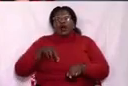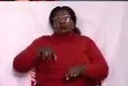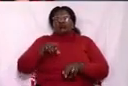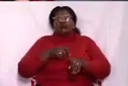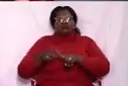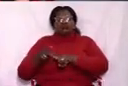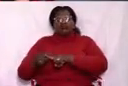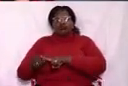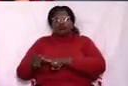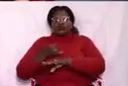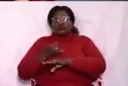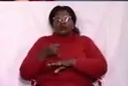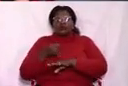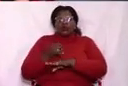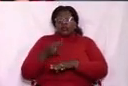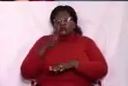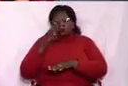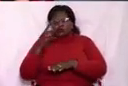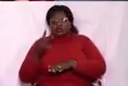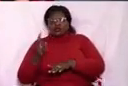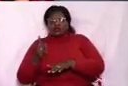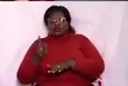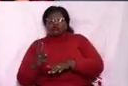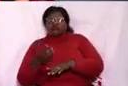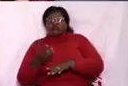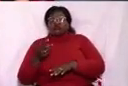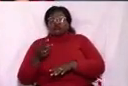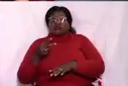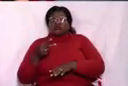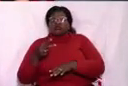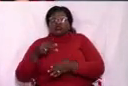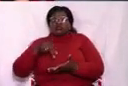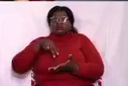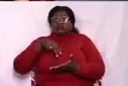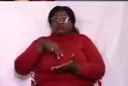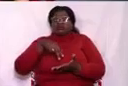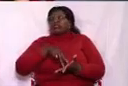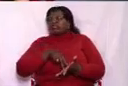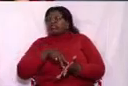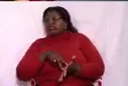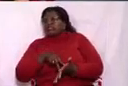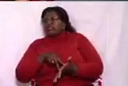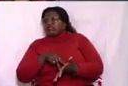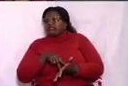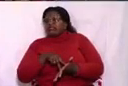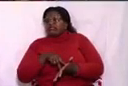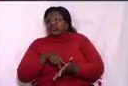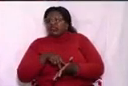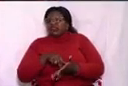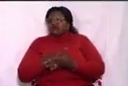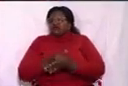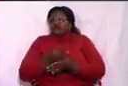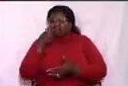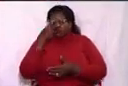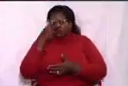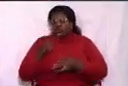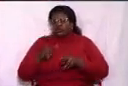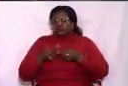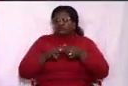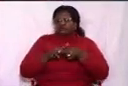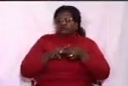what's trending, and try to see how I can use the